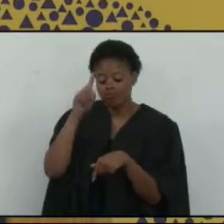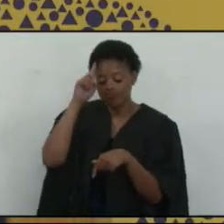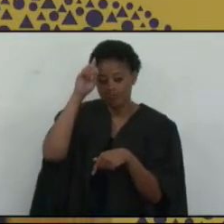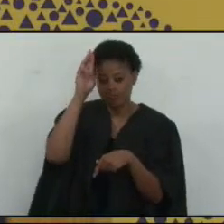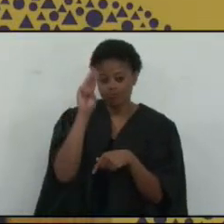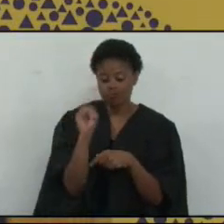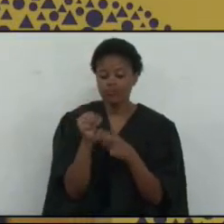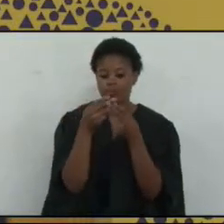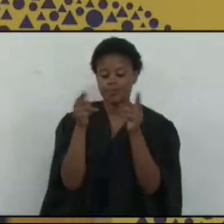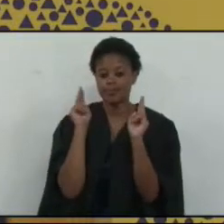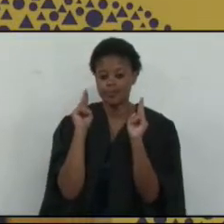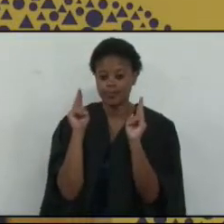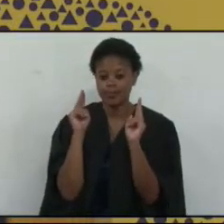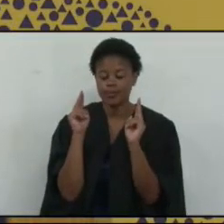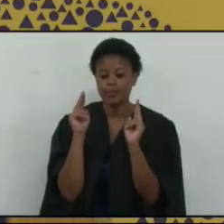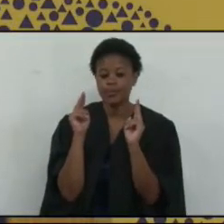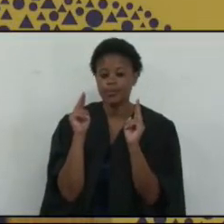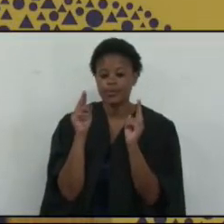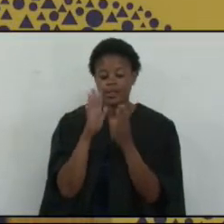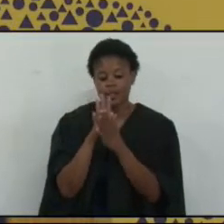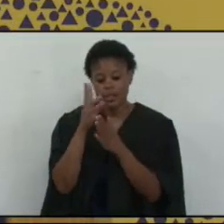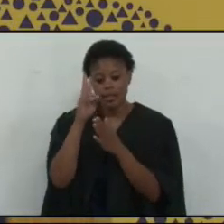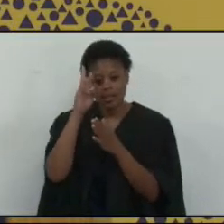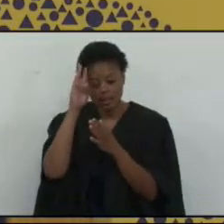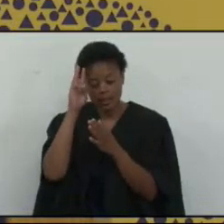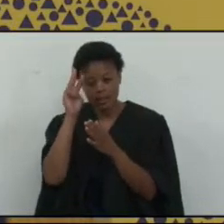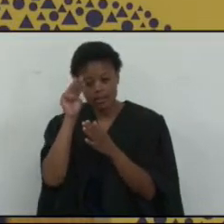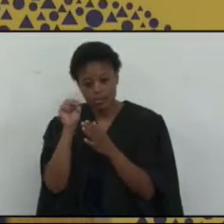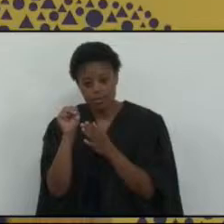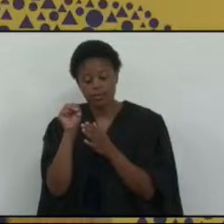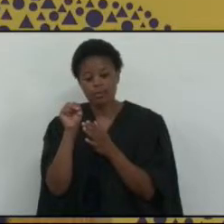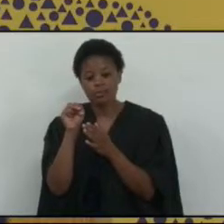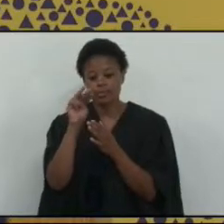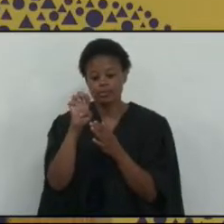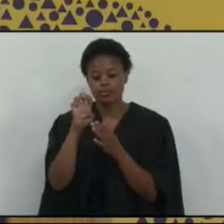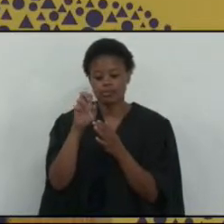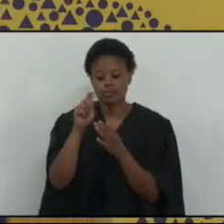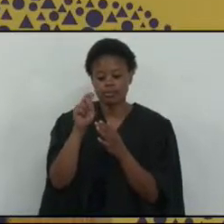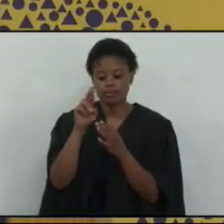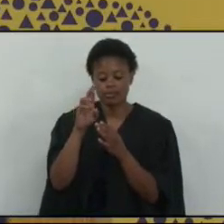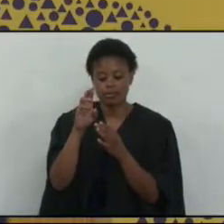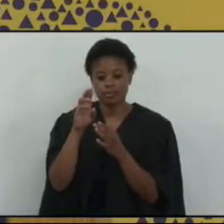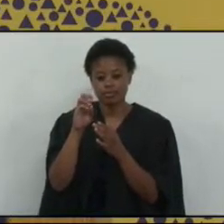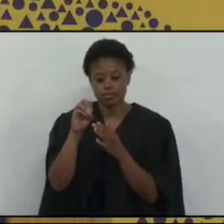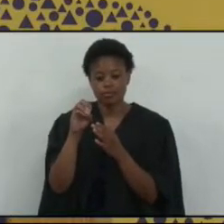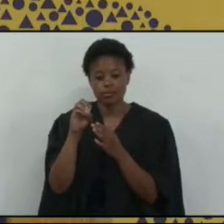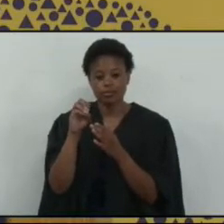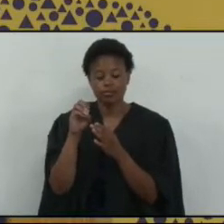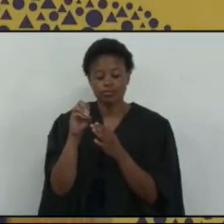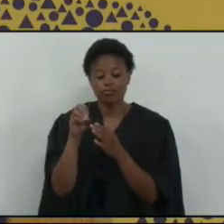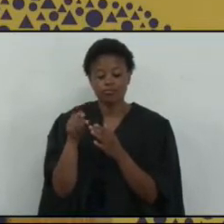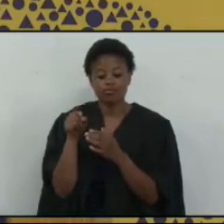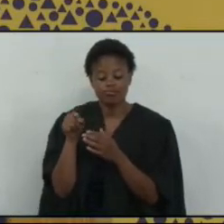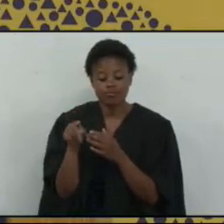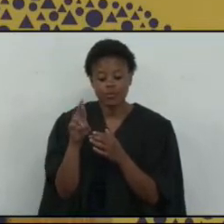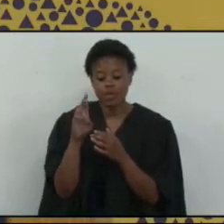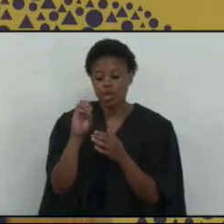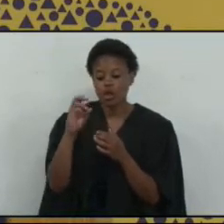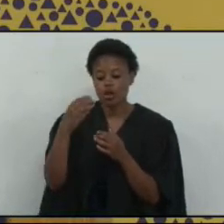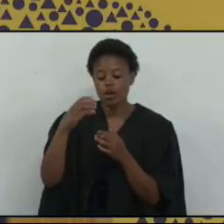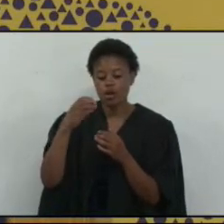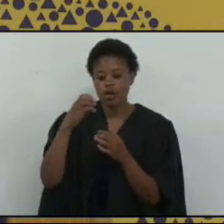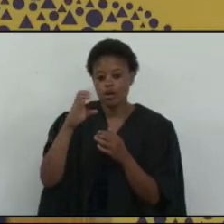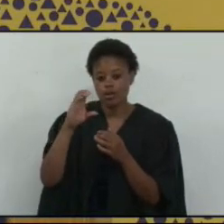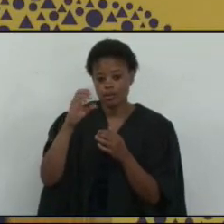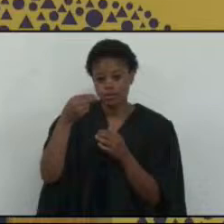Mandela University, then Nelson Mandela Metropolitan University. Rochelle is a wife and a